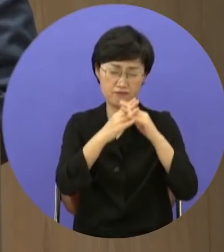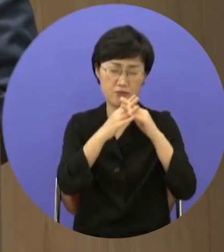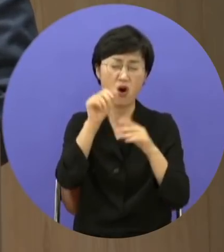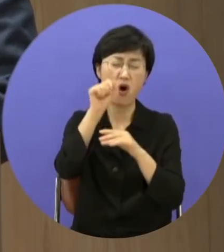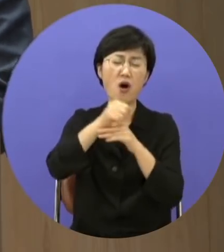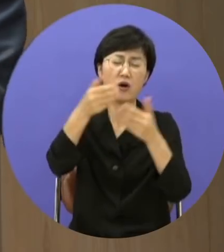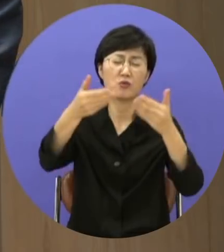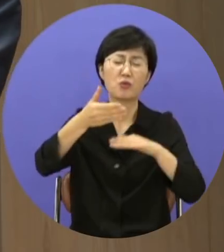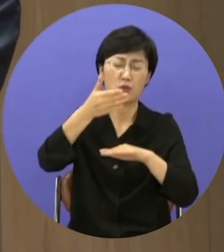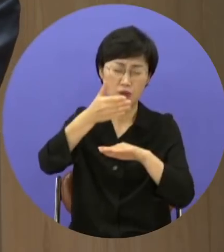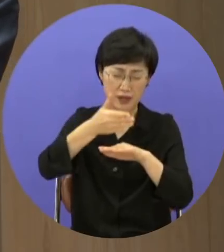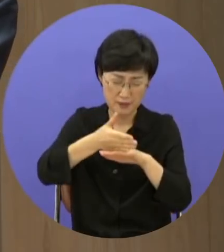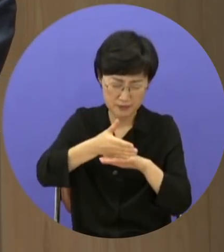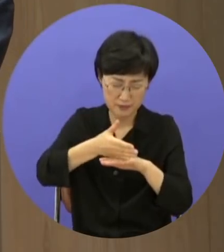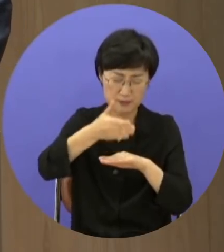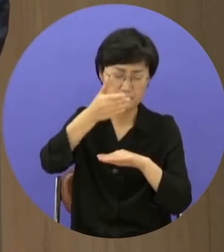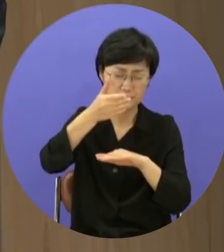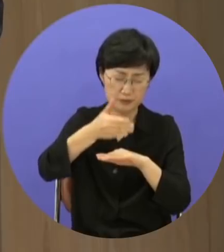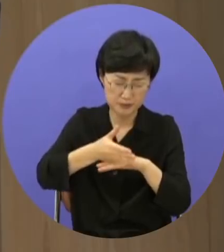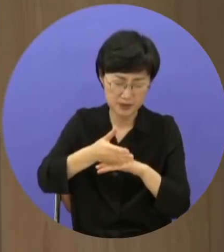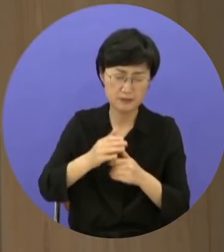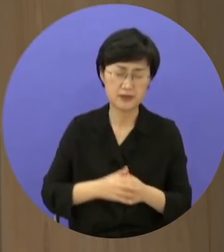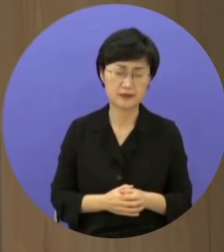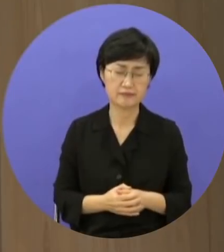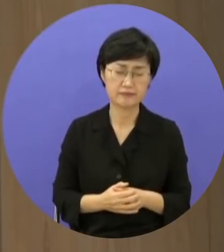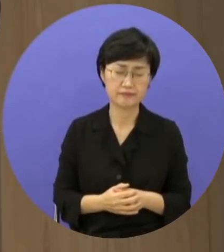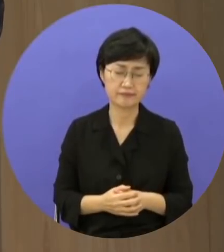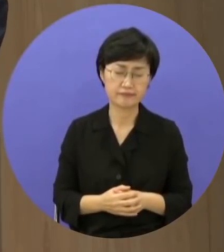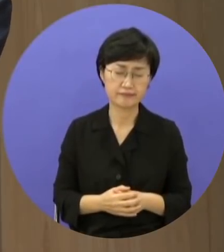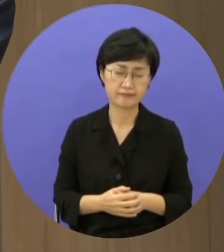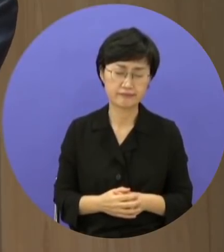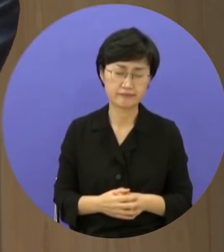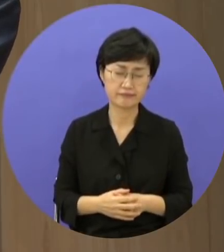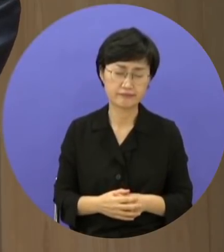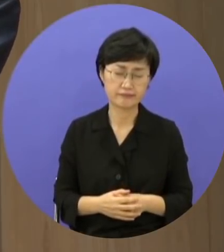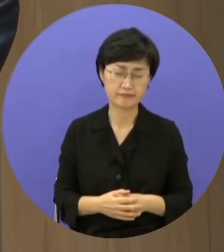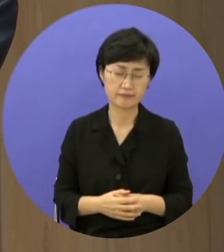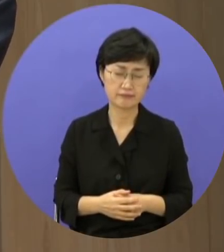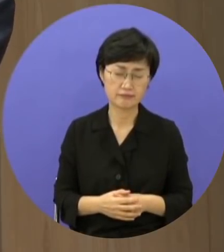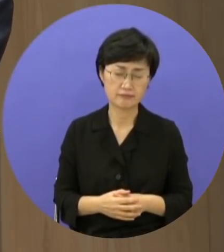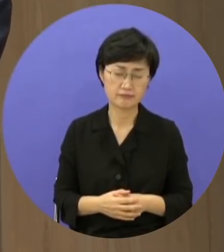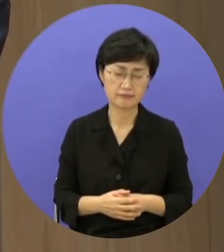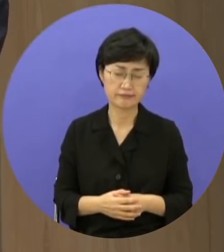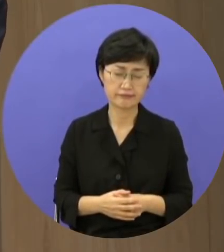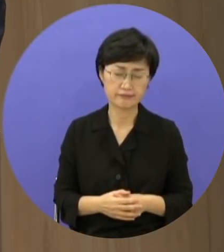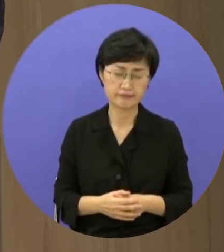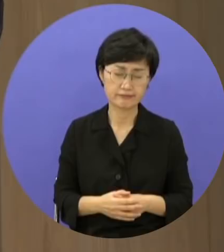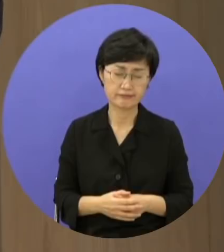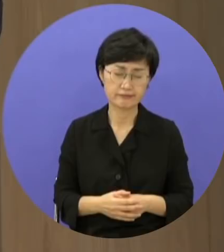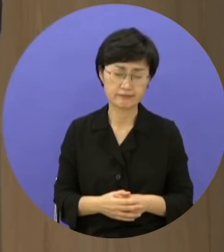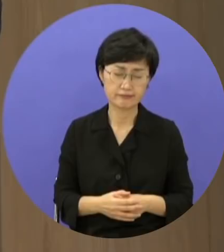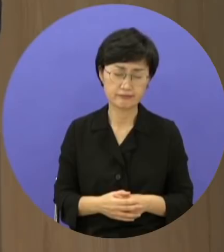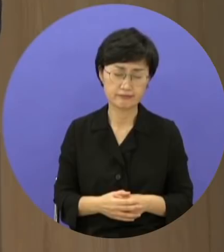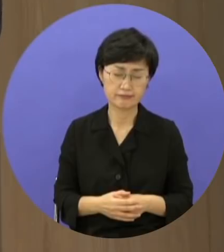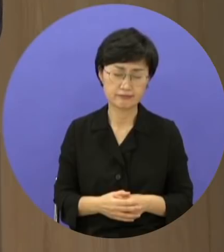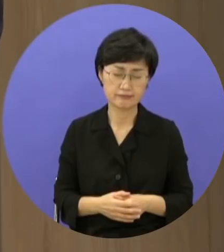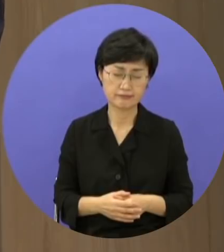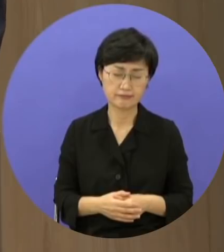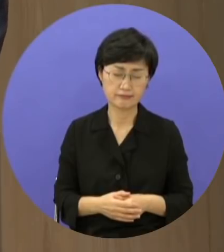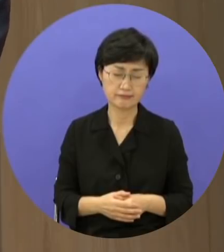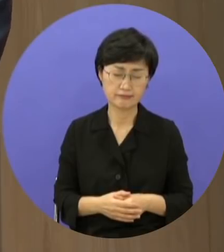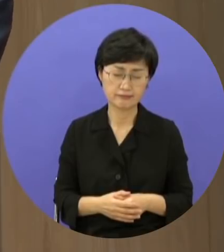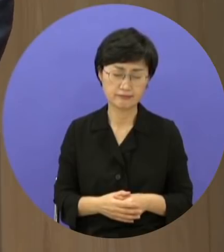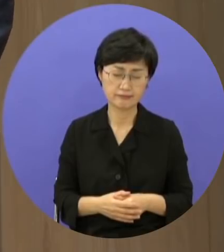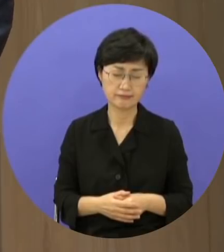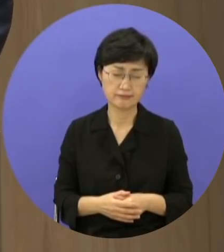age, you have granted us this church within the field of the answers of the 237 Healing and Summit. Please bless us as an exemplary church that